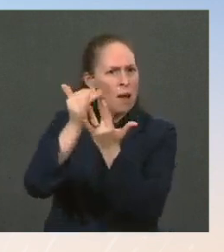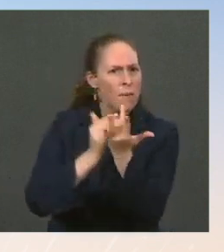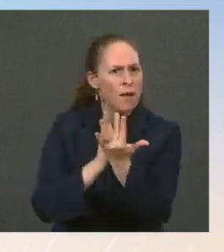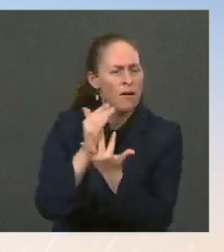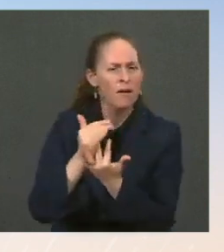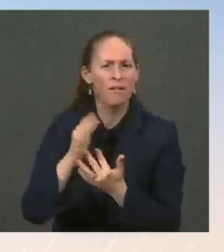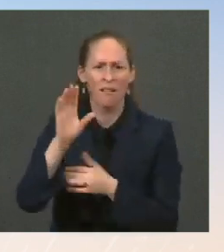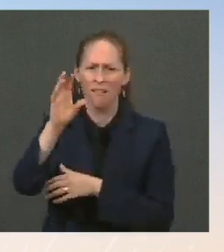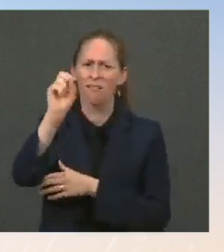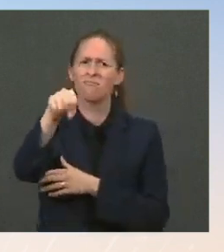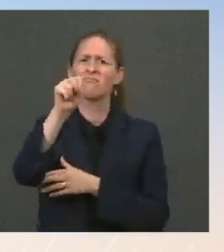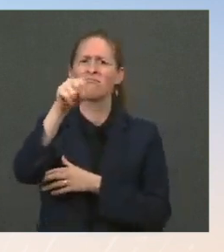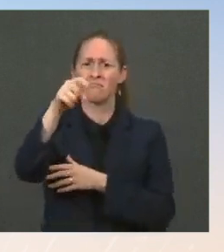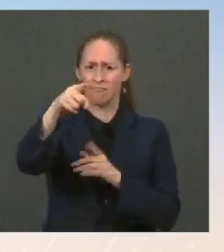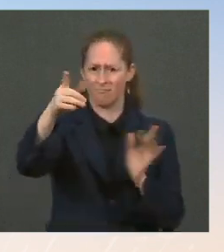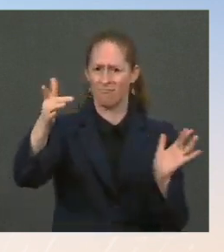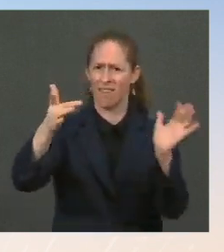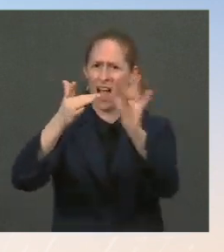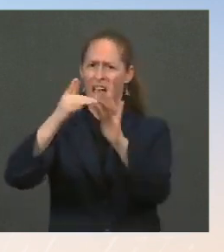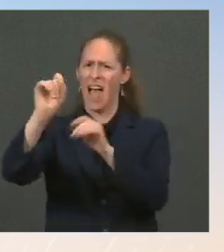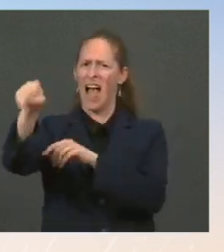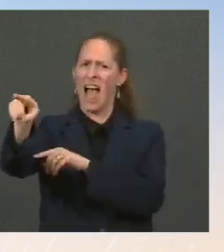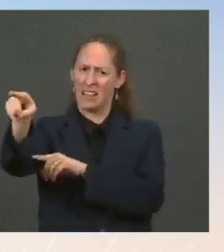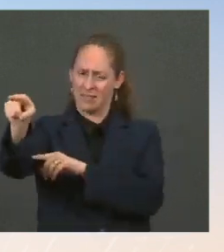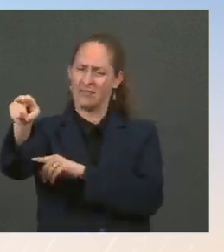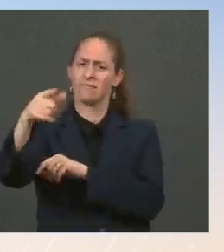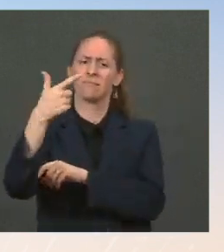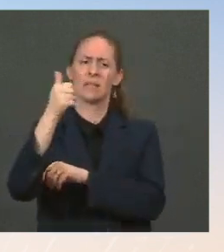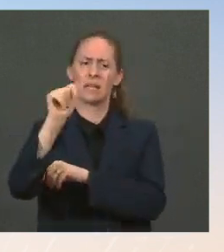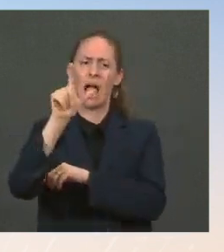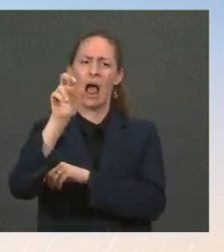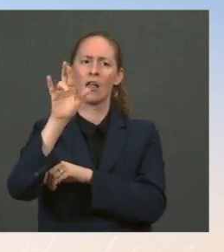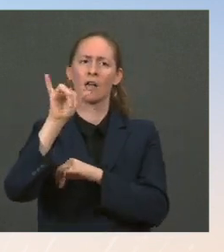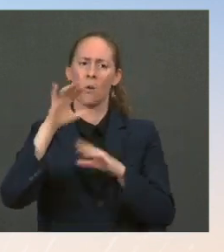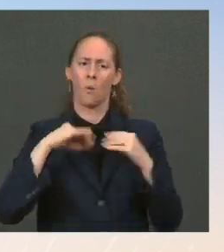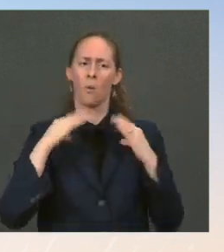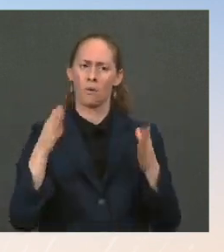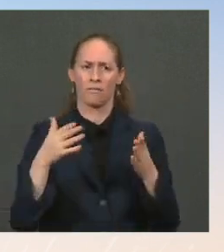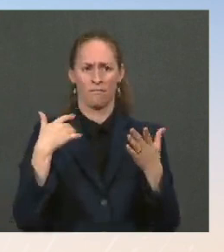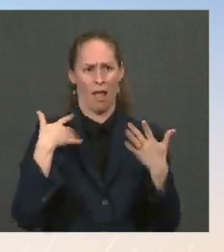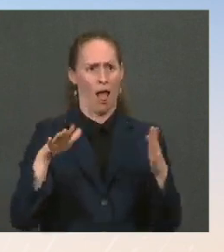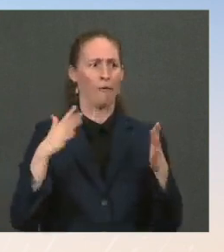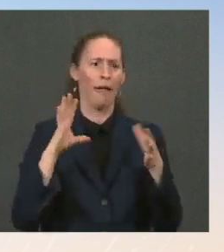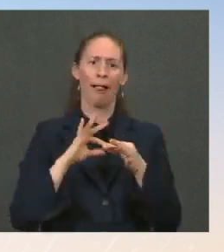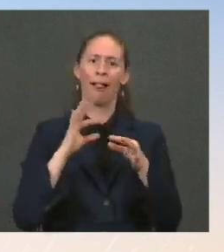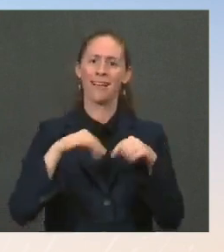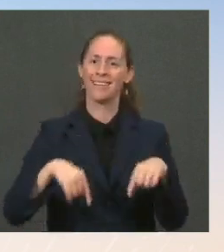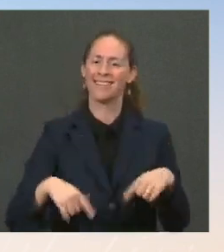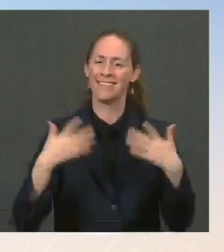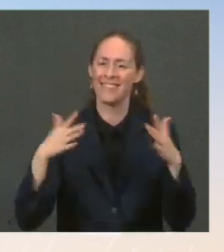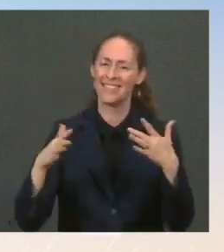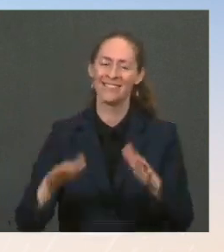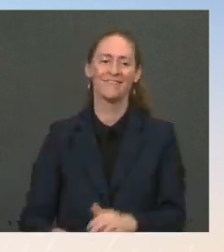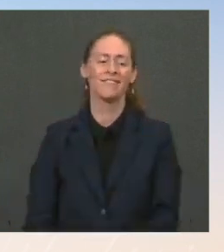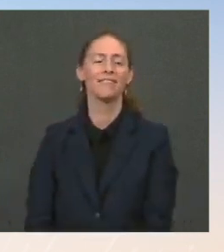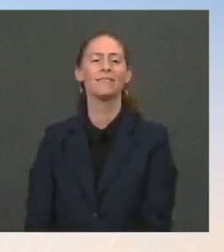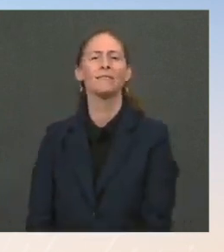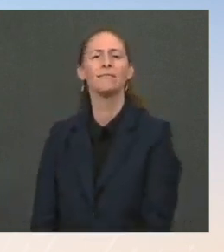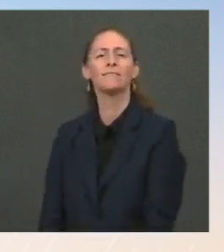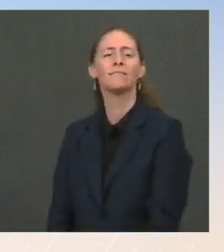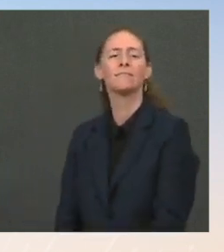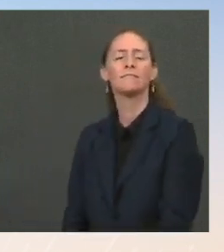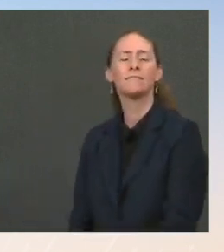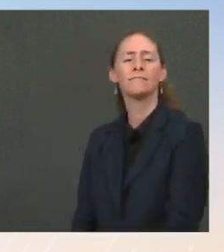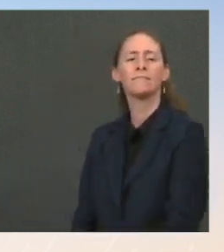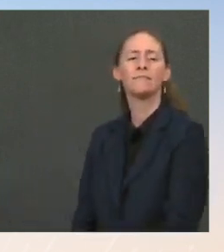the gallerist, and I would again point to them or the many times I've spoken about that from here. And just to clarify, has the president's position on doing